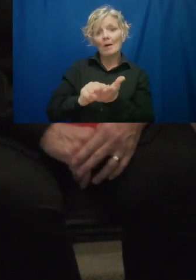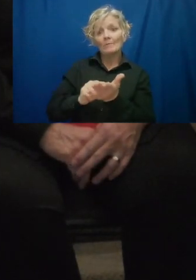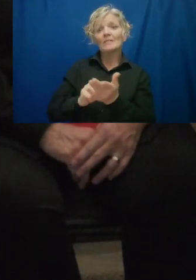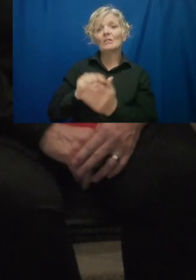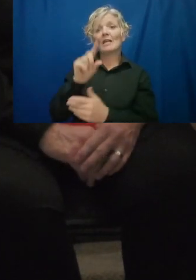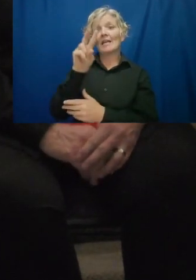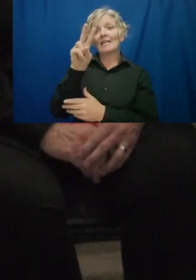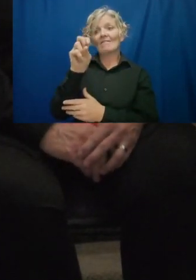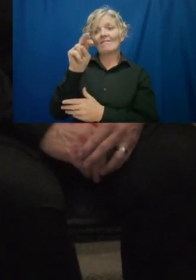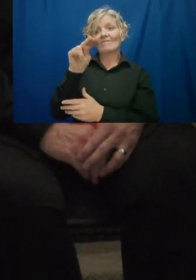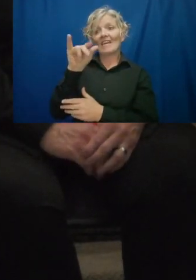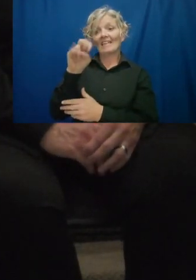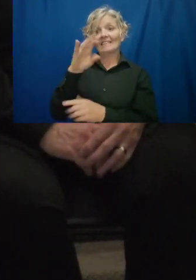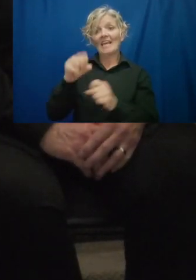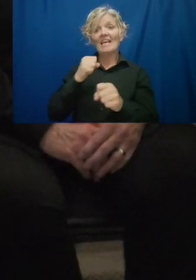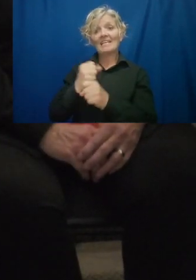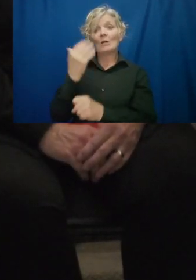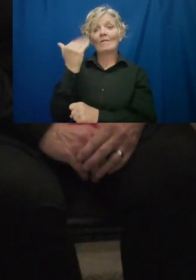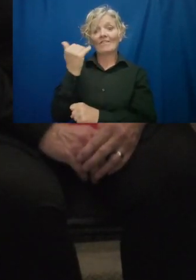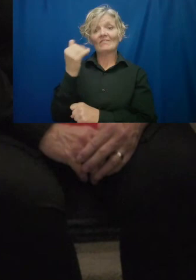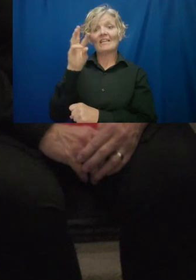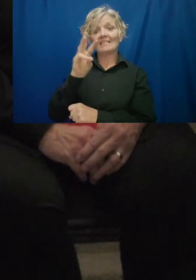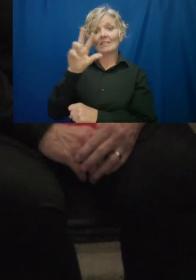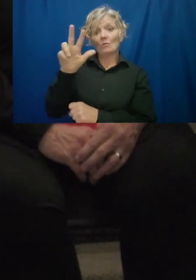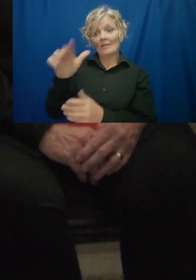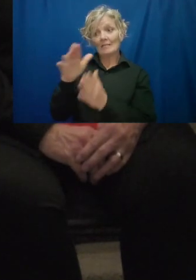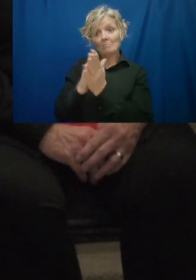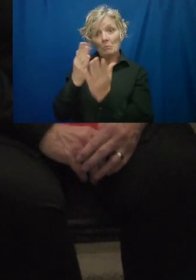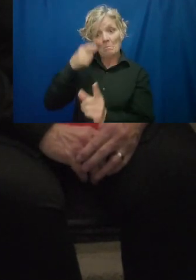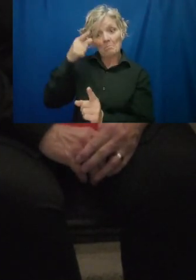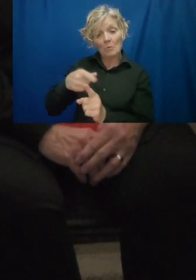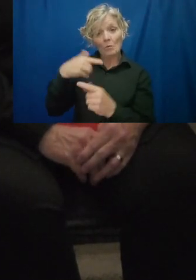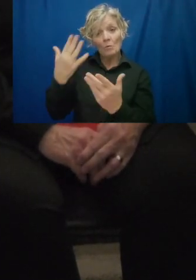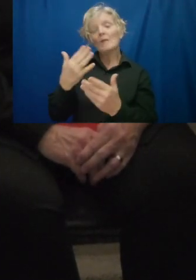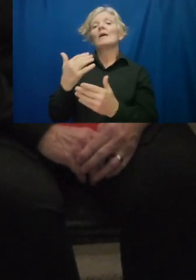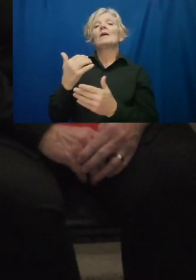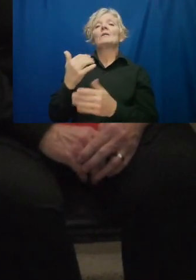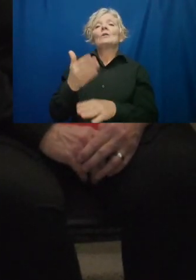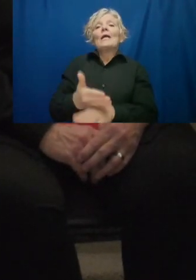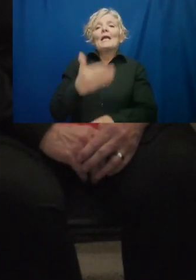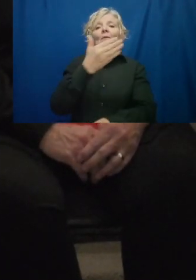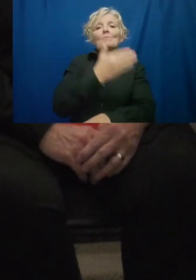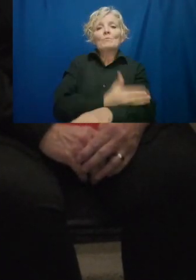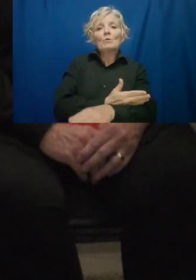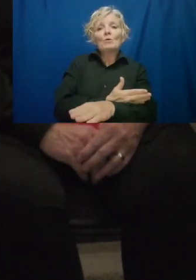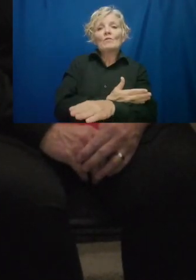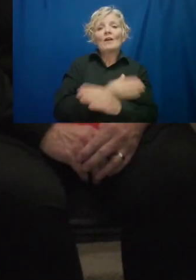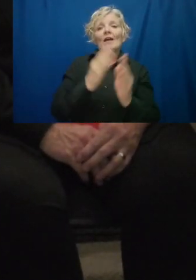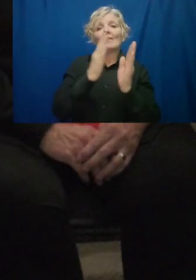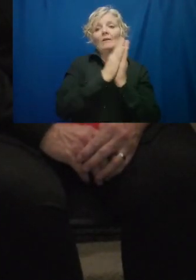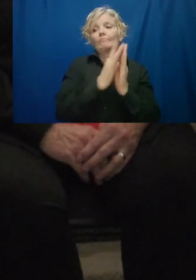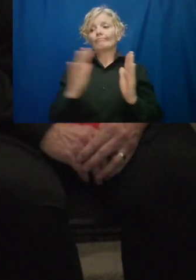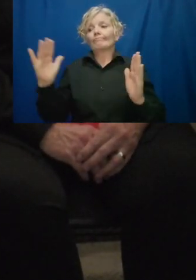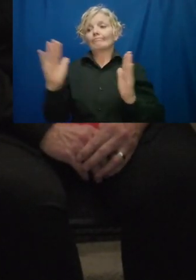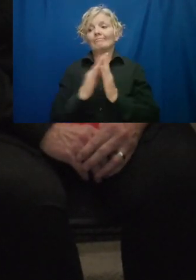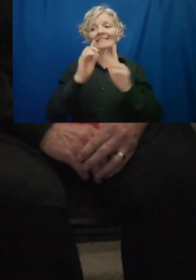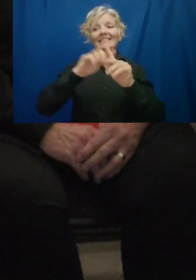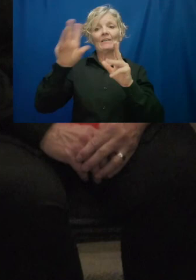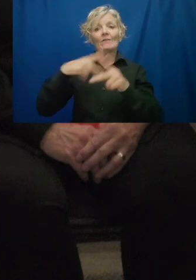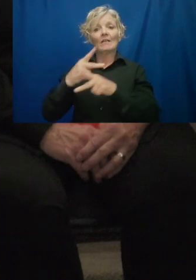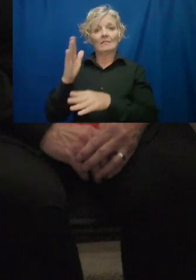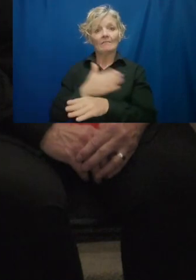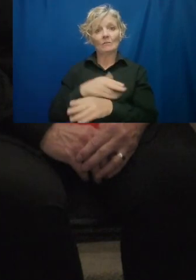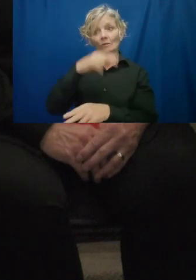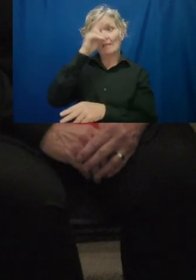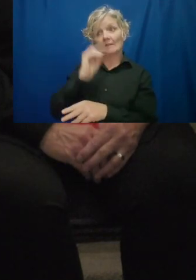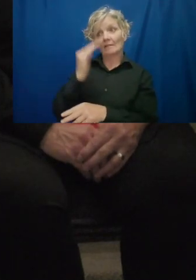Spirituali, a collection of sacred songs published in Venice in 1563. It is clear that this volume's